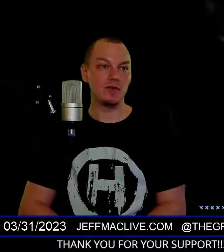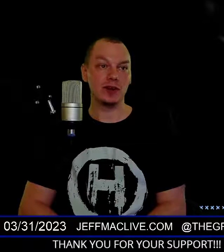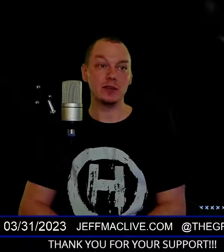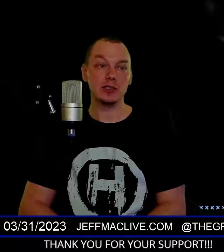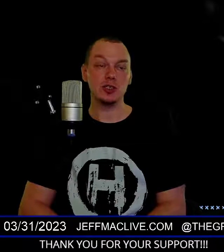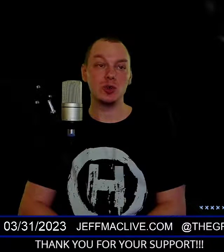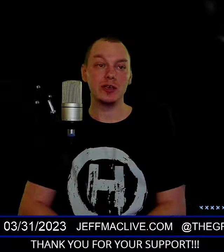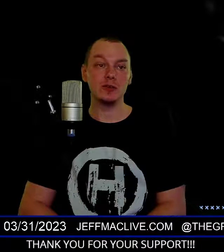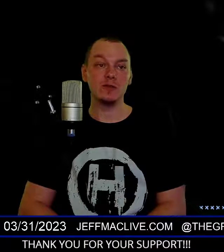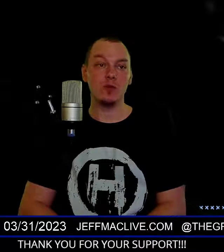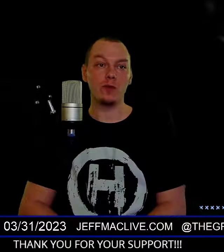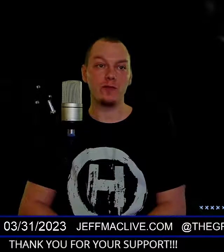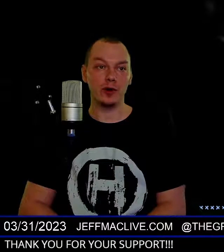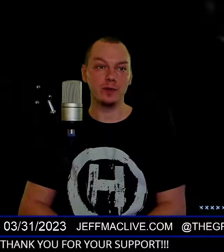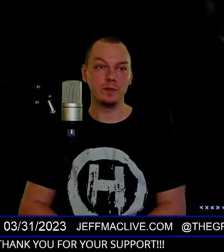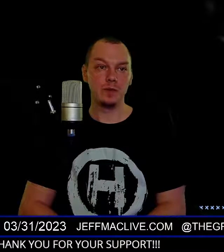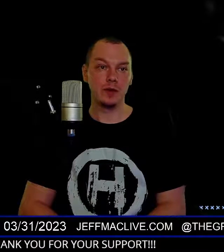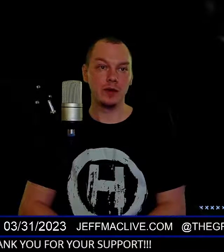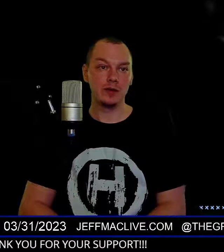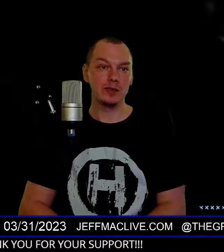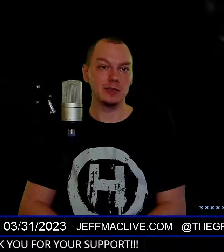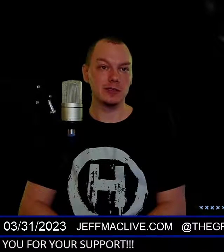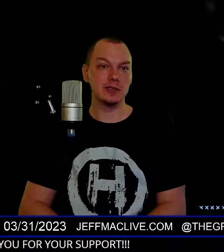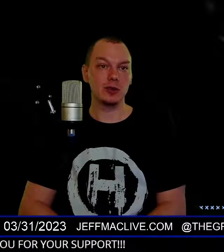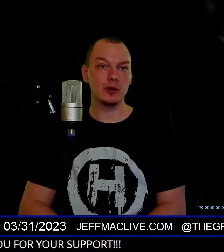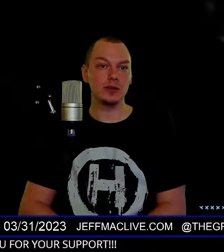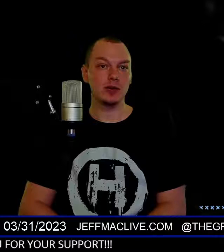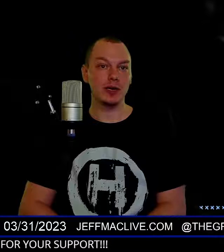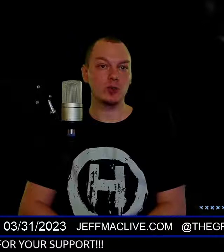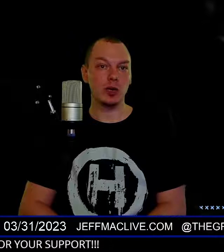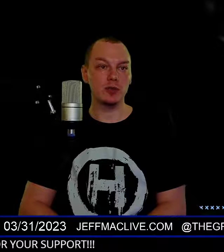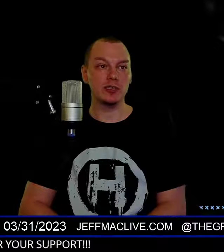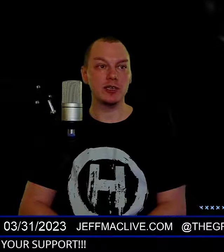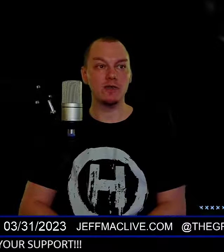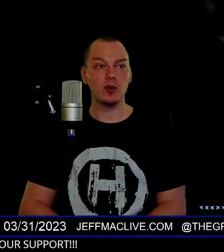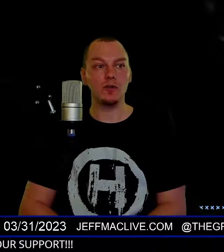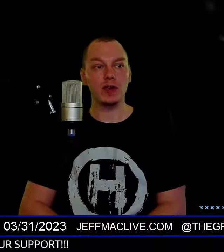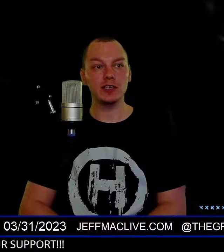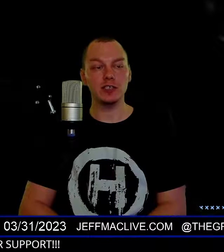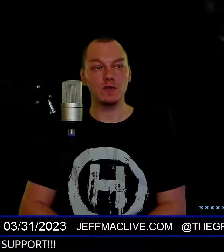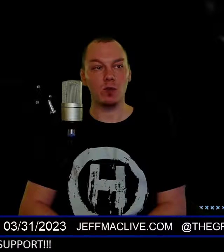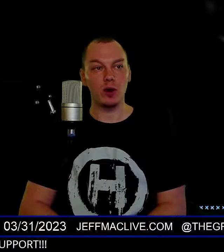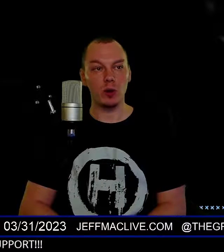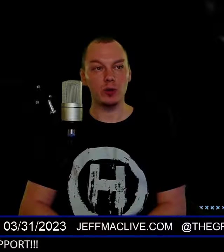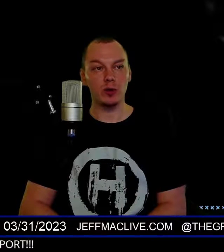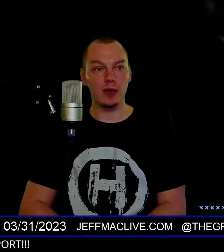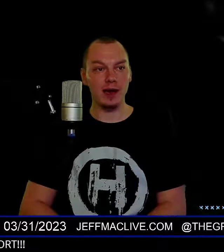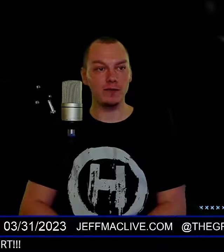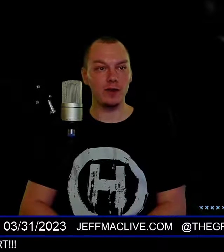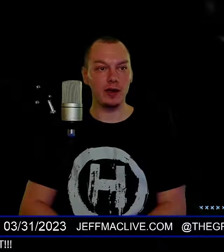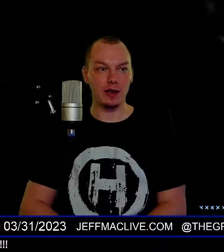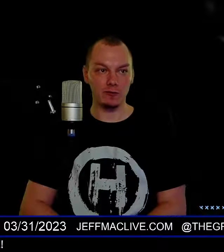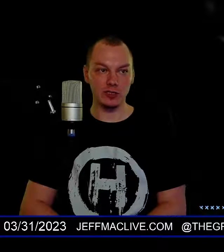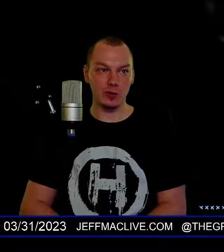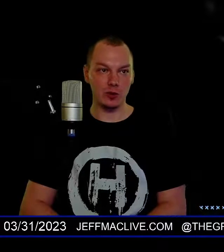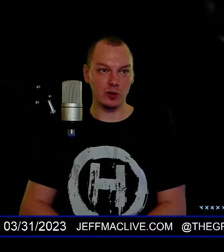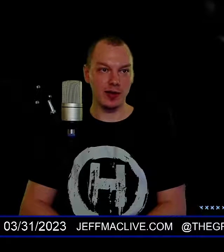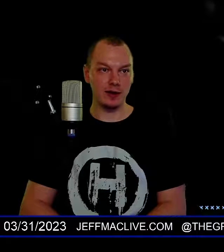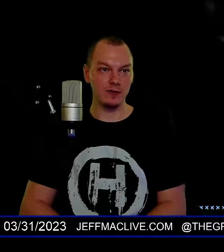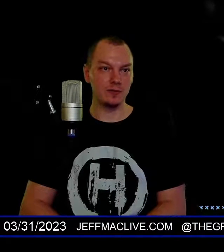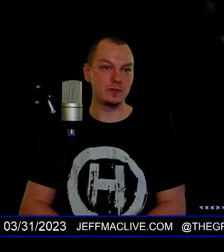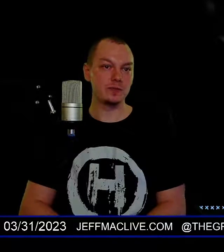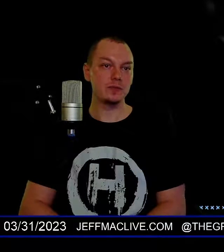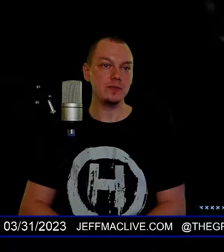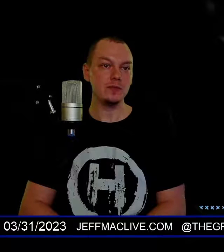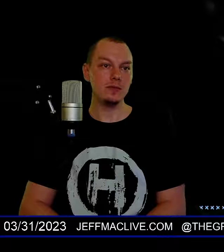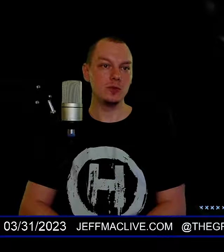You can find the link to join Gilded for free. Gilded is currently the best way to receive notifications for when and where we go live. Every time we go